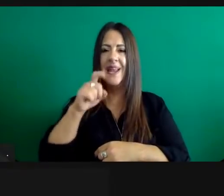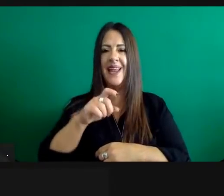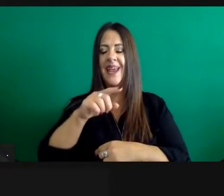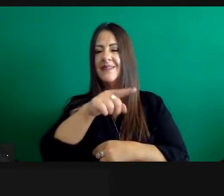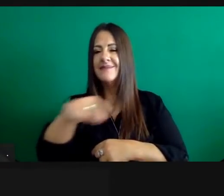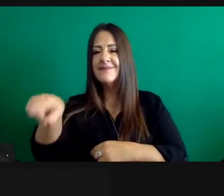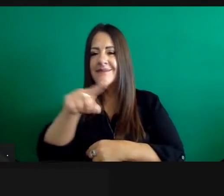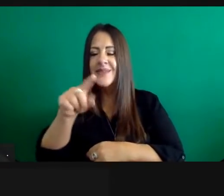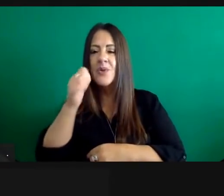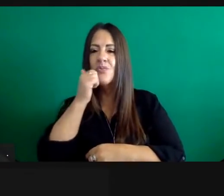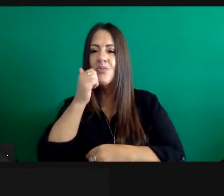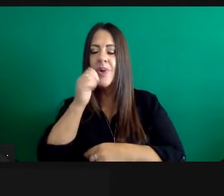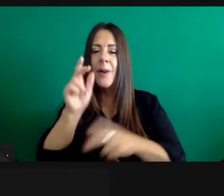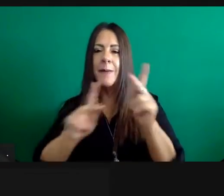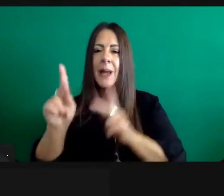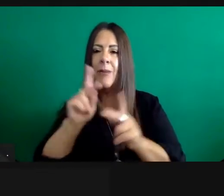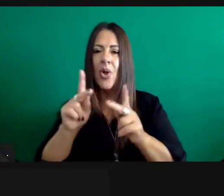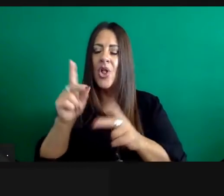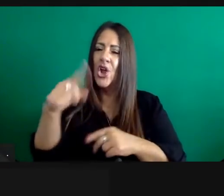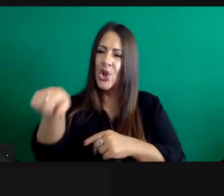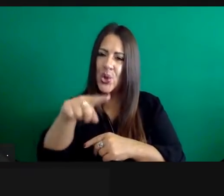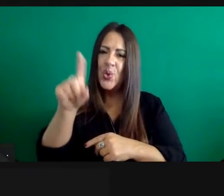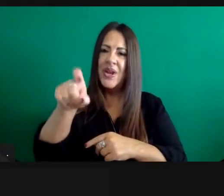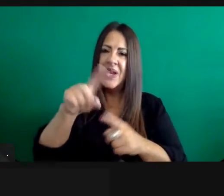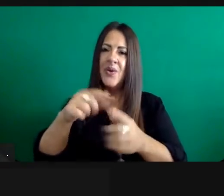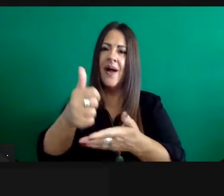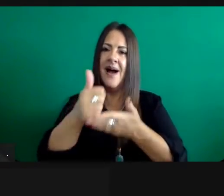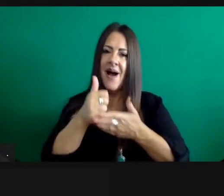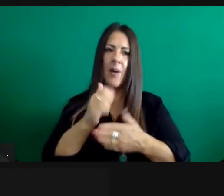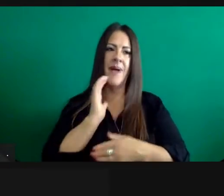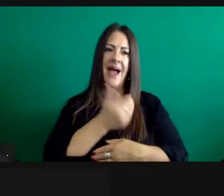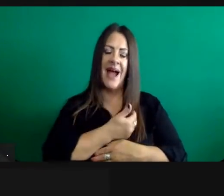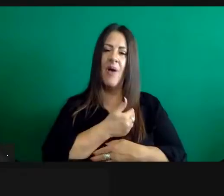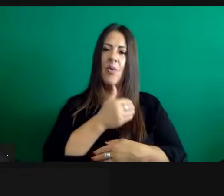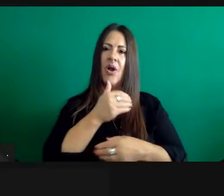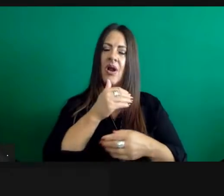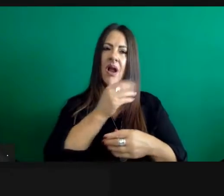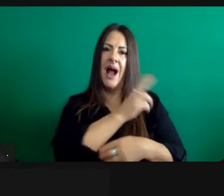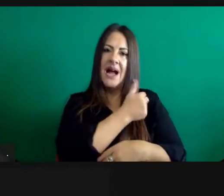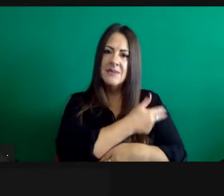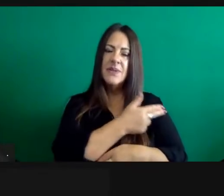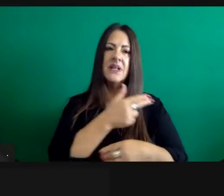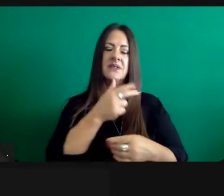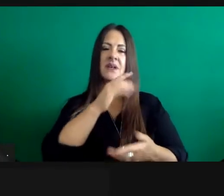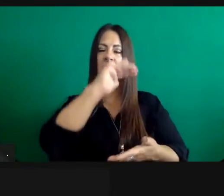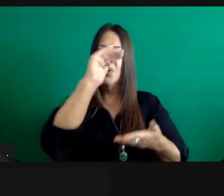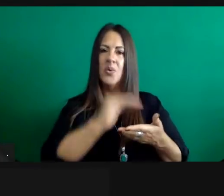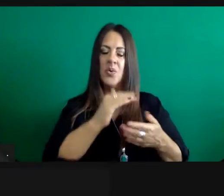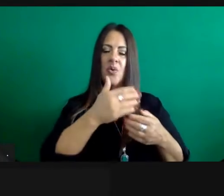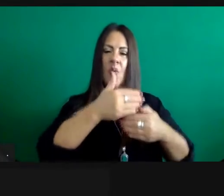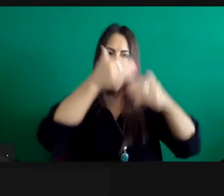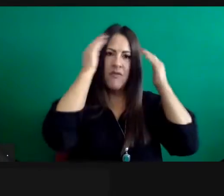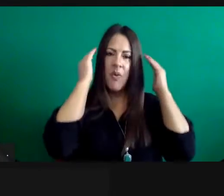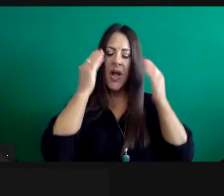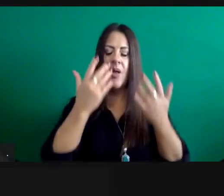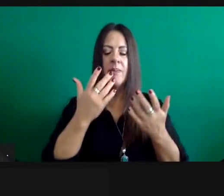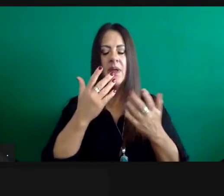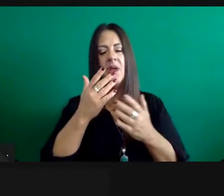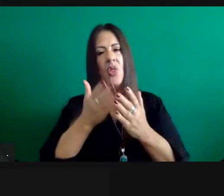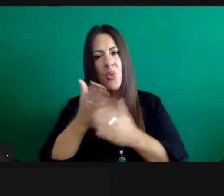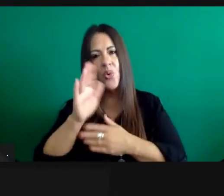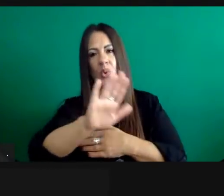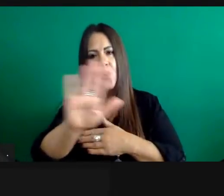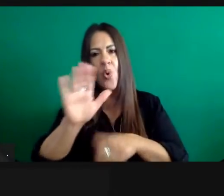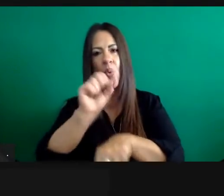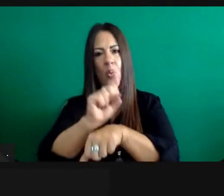and our citizens to make decisions to reduce transmission overall, so we can get through not just what might be a tough 3